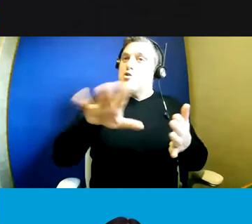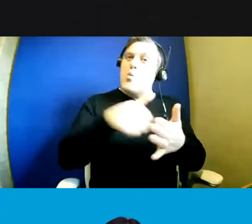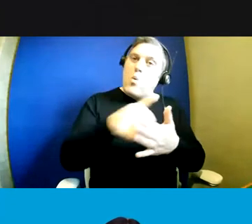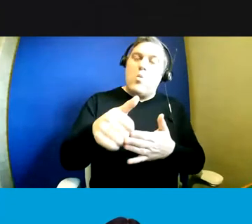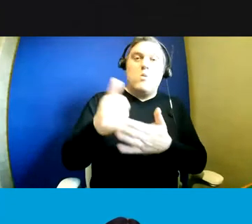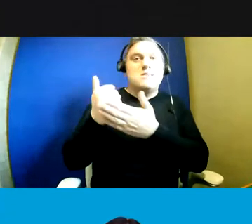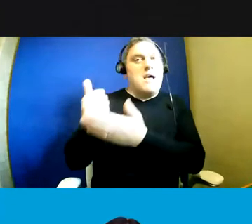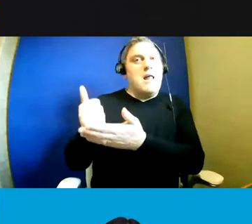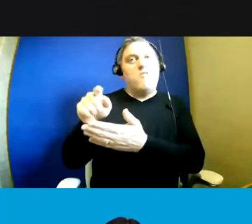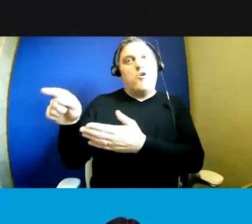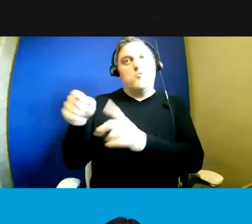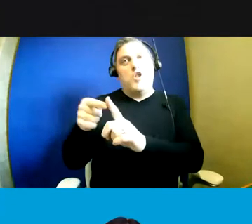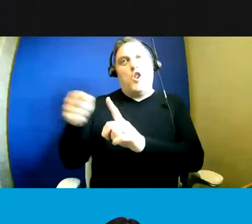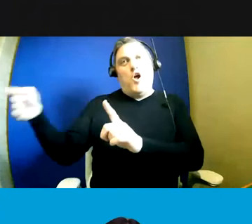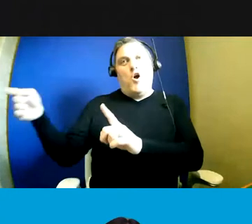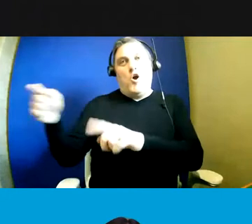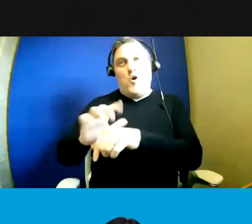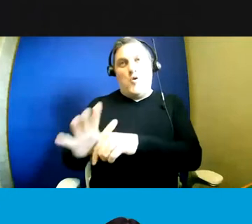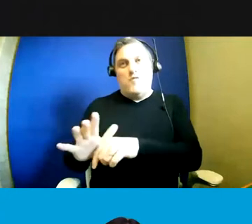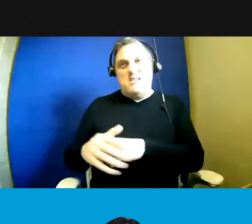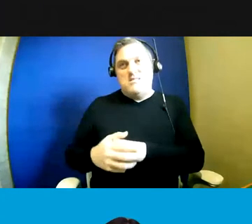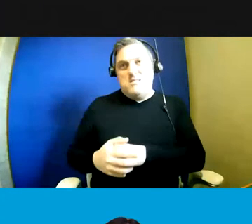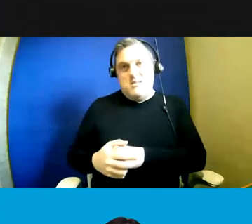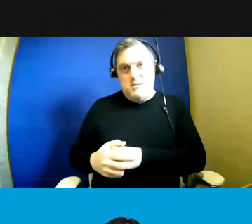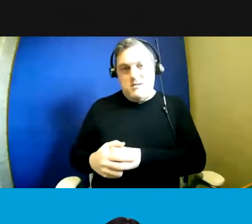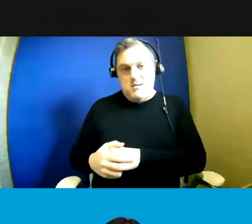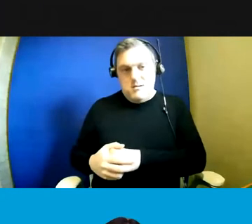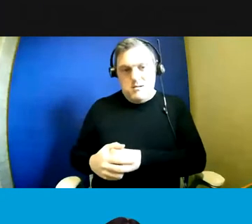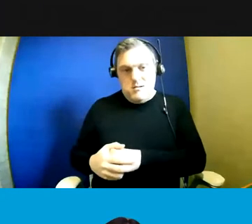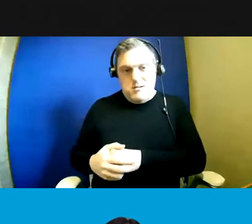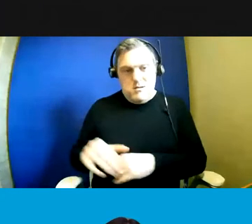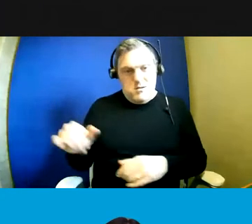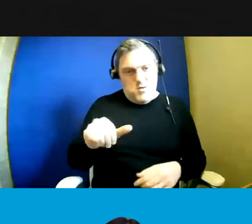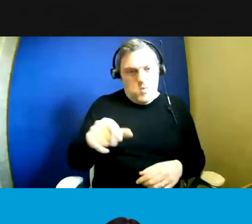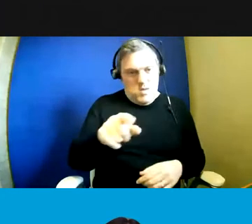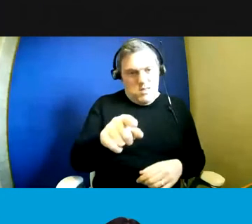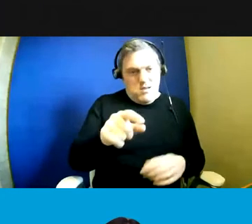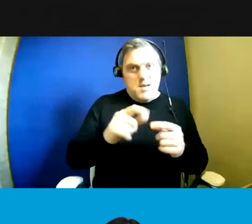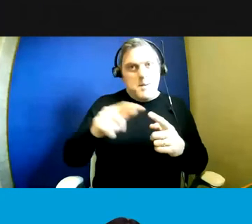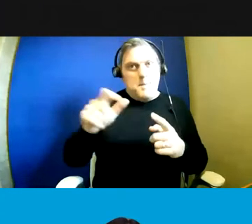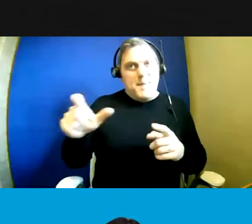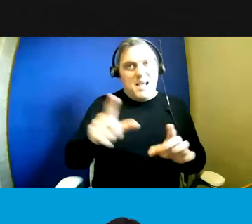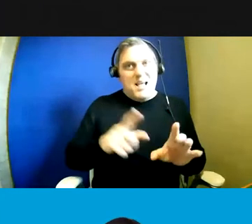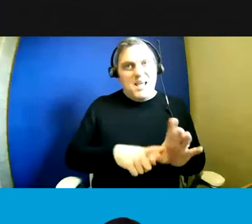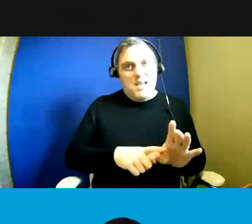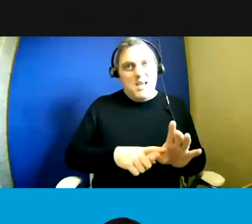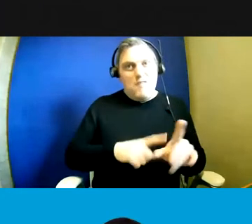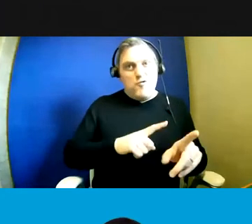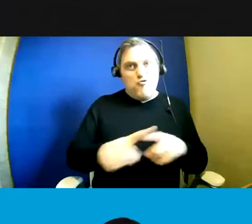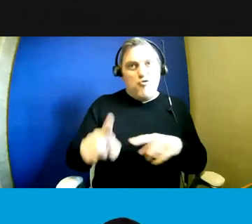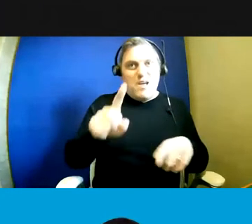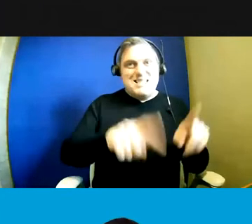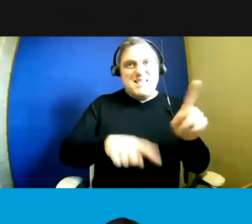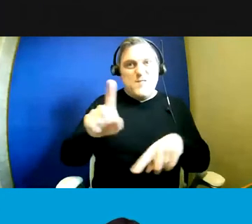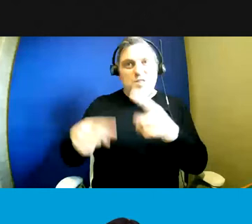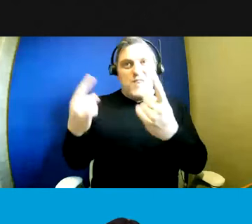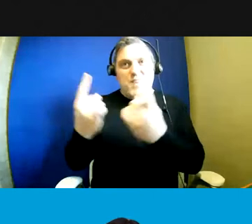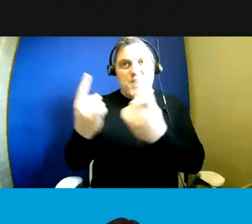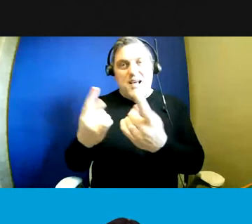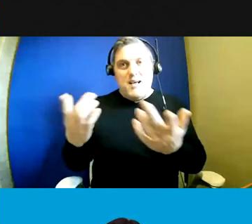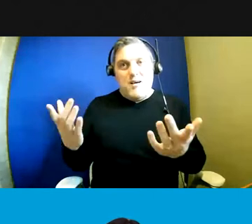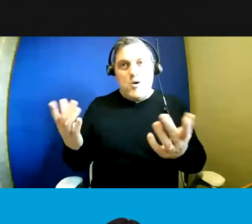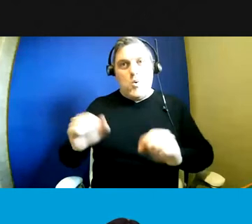COVID. So I'll hand over to Becky. I don't know whether you've come across any situations where they've had to try different things in that clinic,